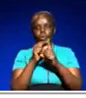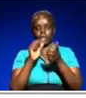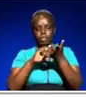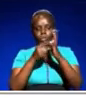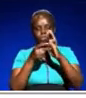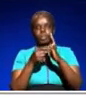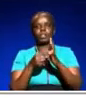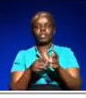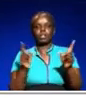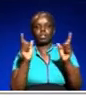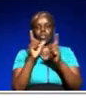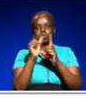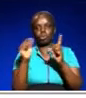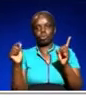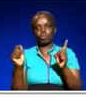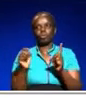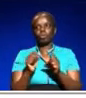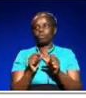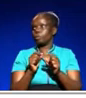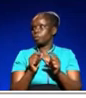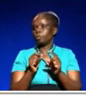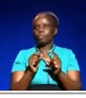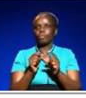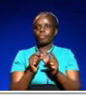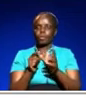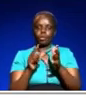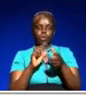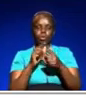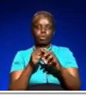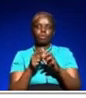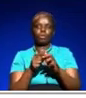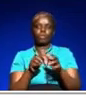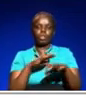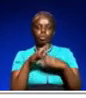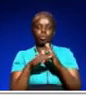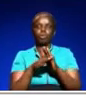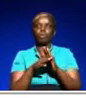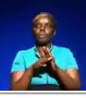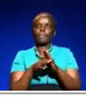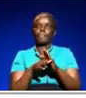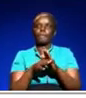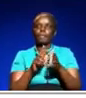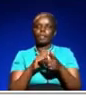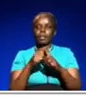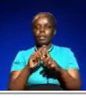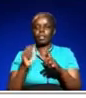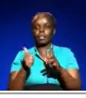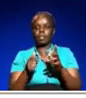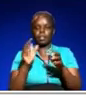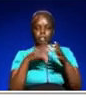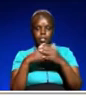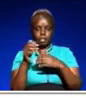mean the total or the sum. The other notation that we shall use throughout the